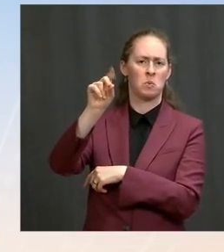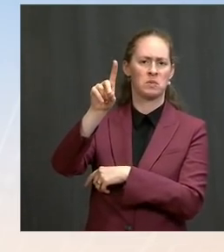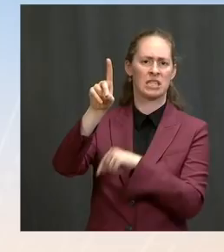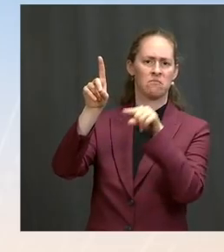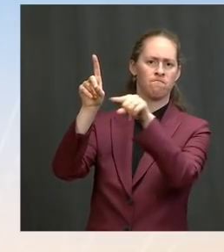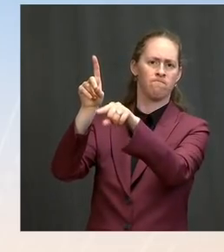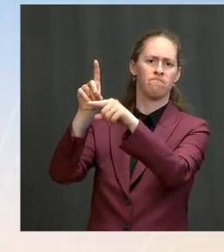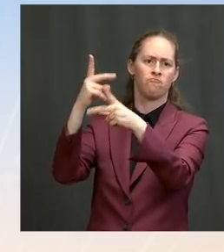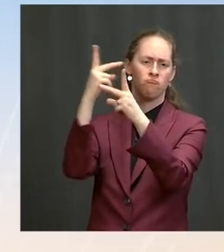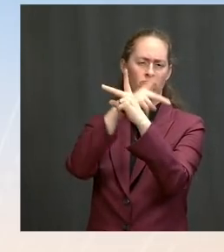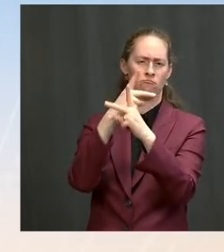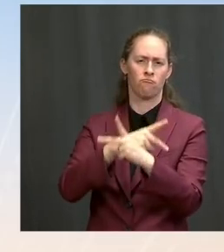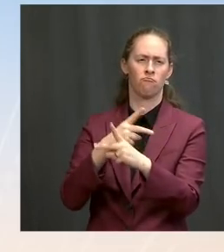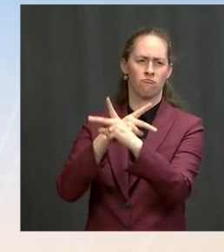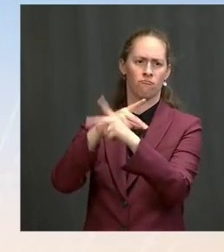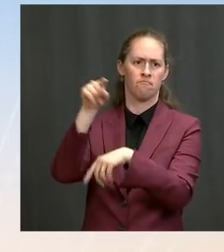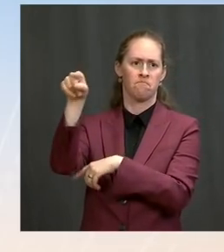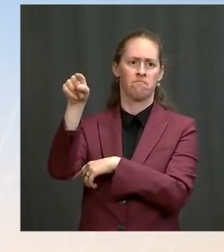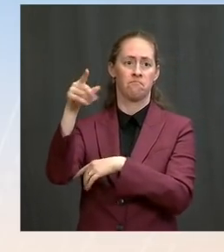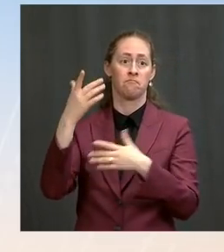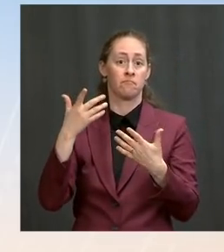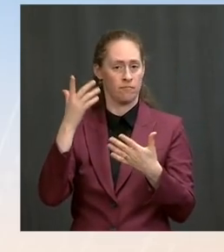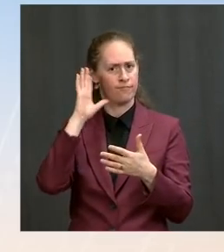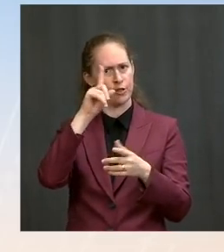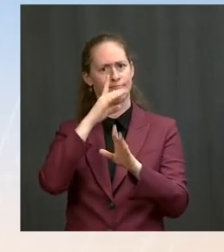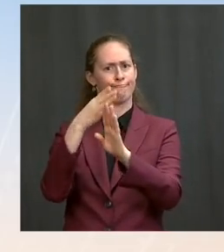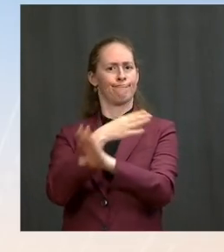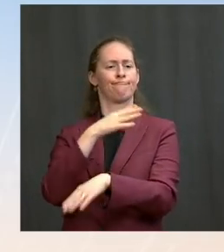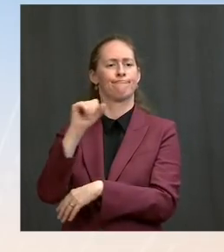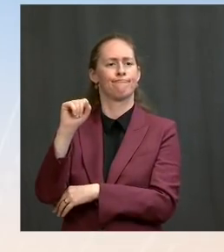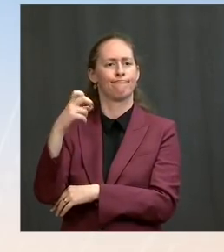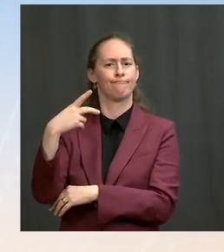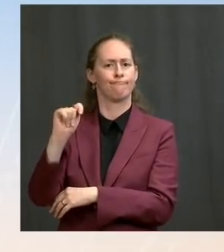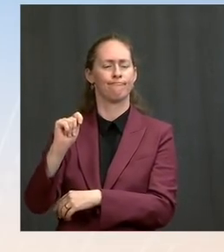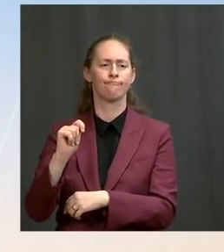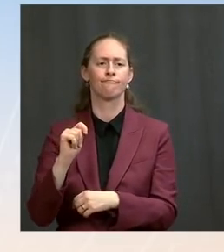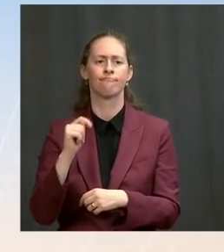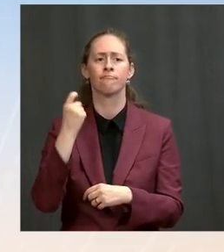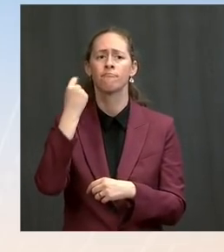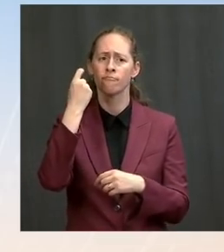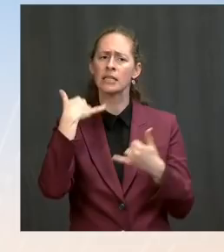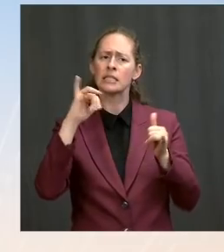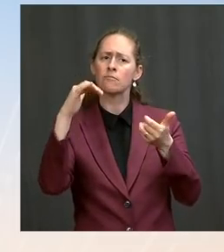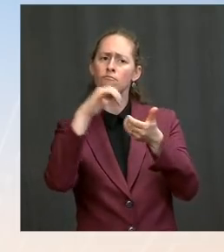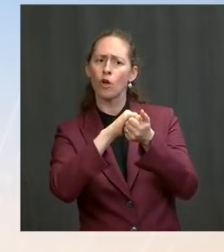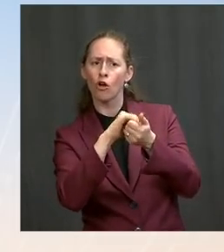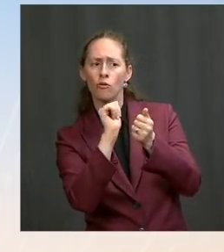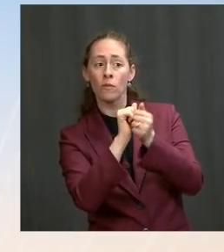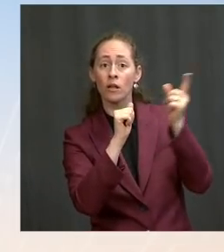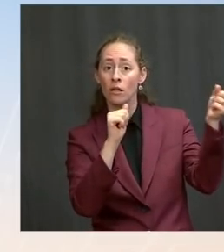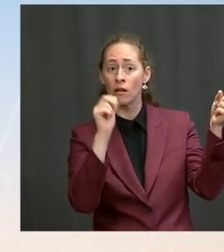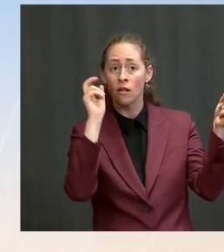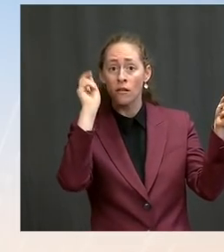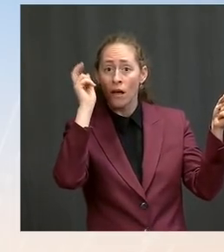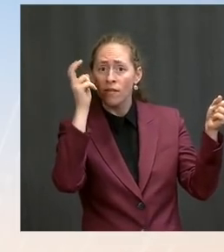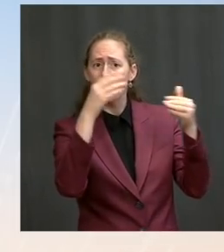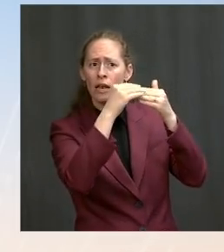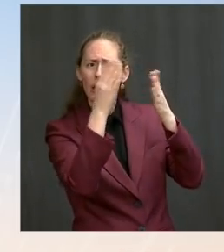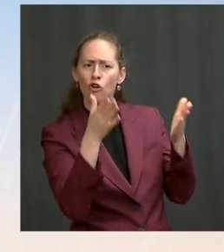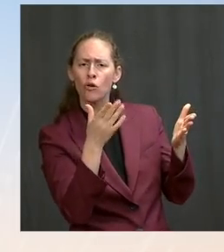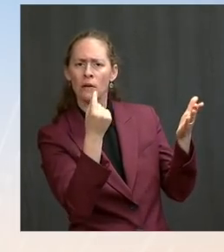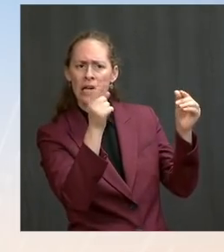our troops home by September. At the same time, we are going to continue to be partners to the leaders in Afghanistan and providing resources and